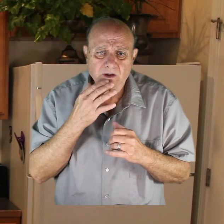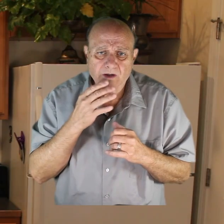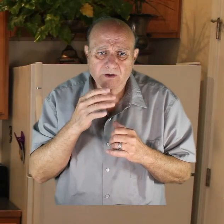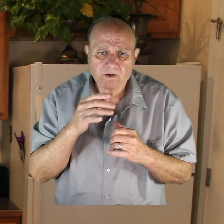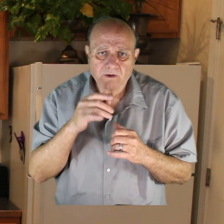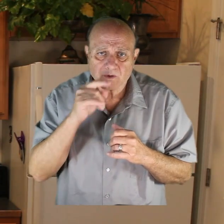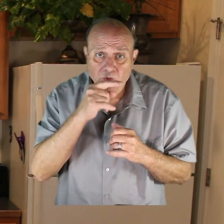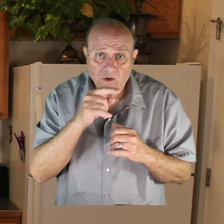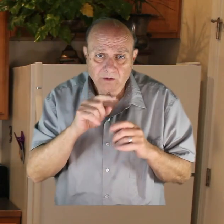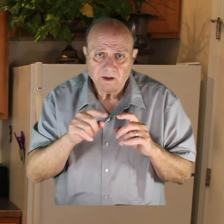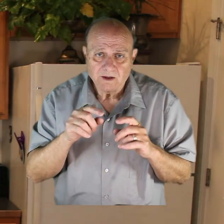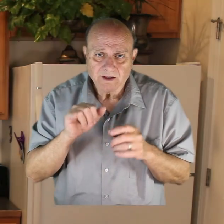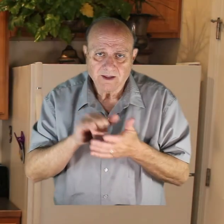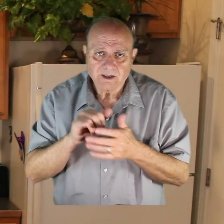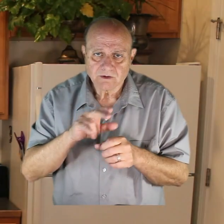that's characteristic.